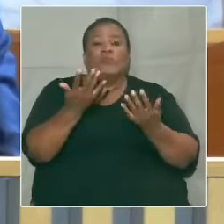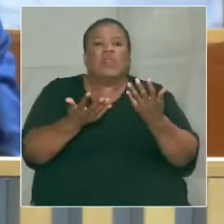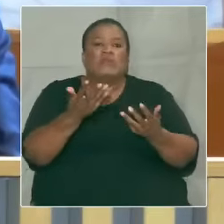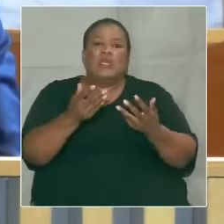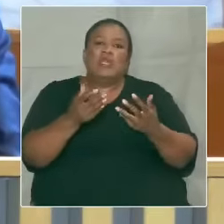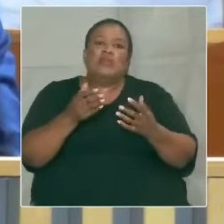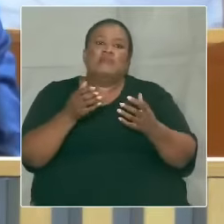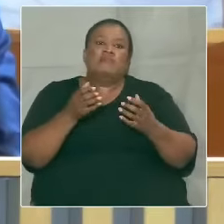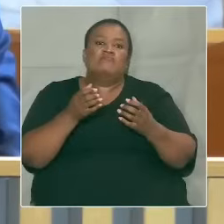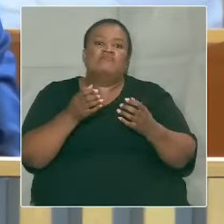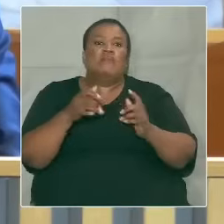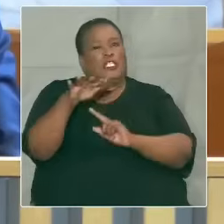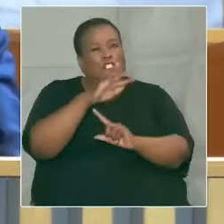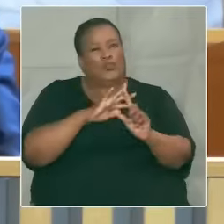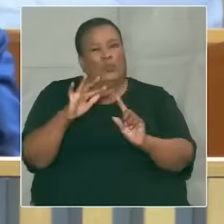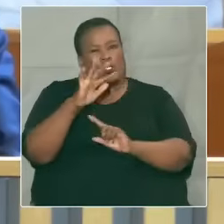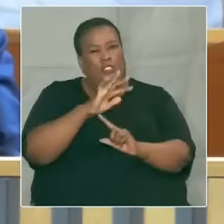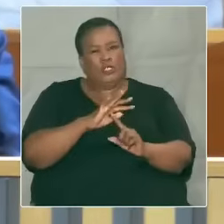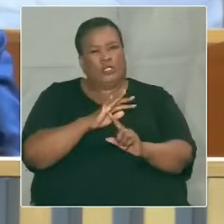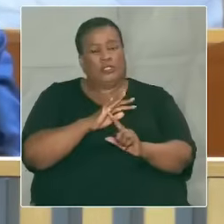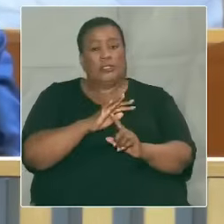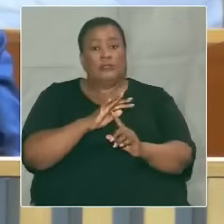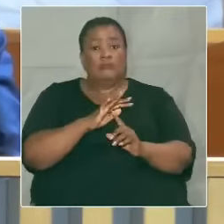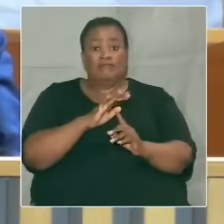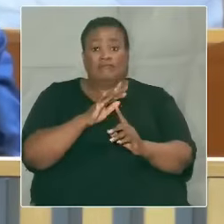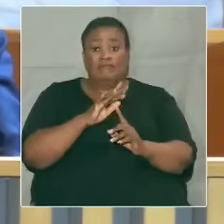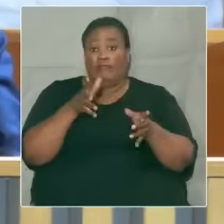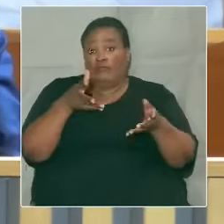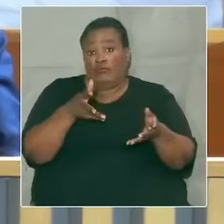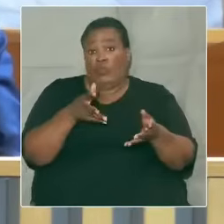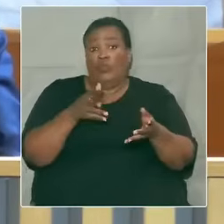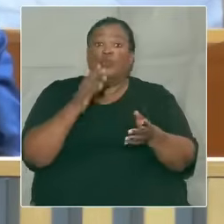a situation, would you disobey the minister?